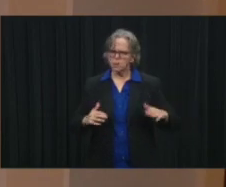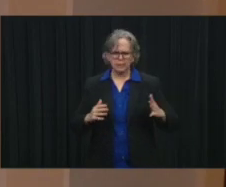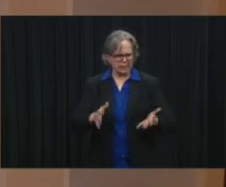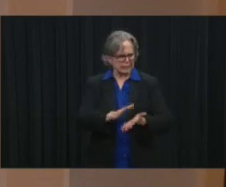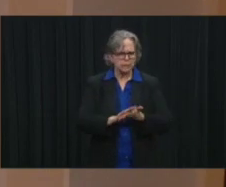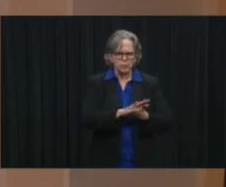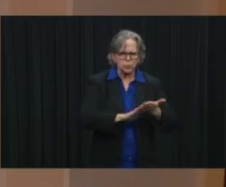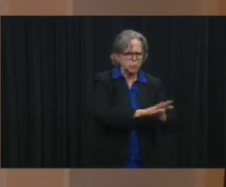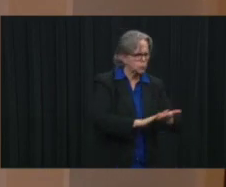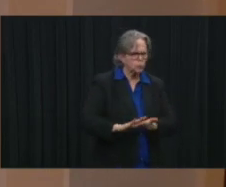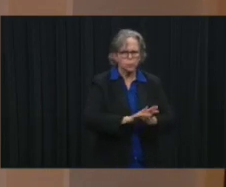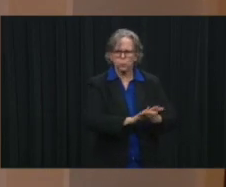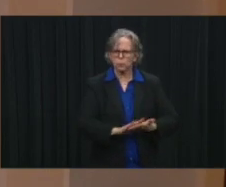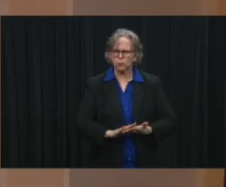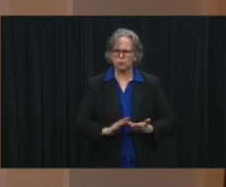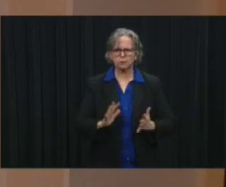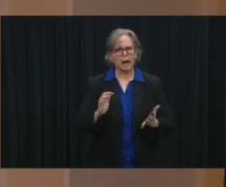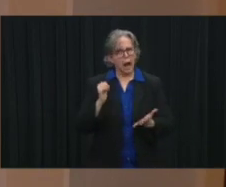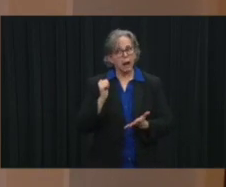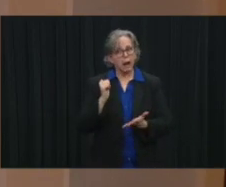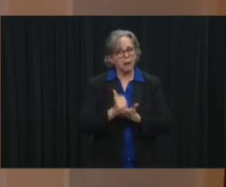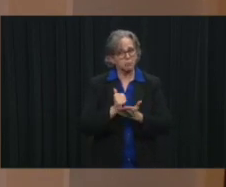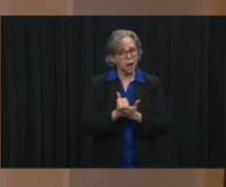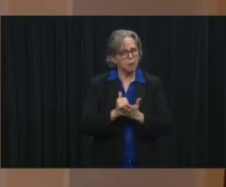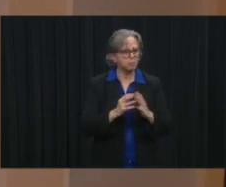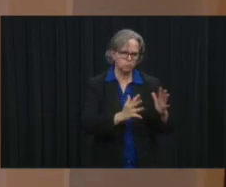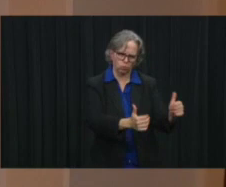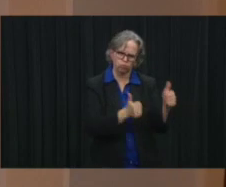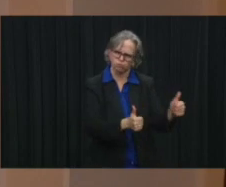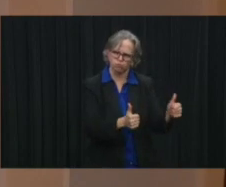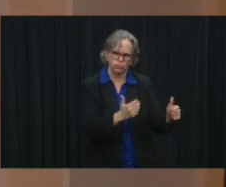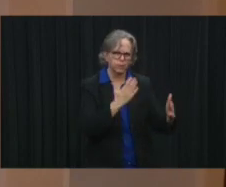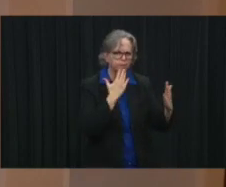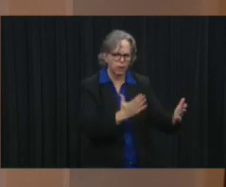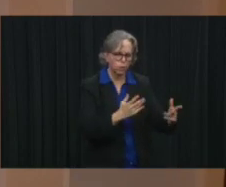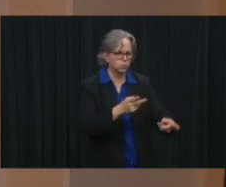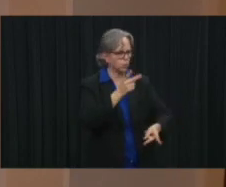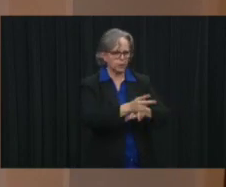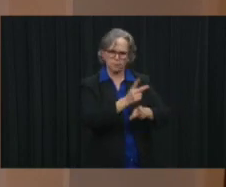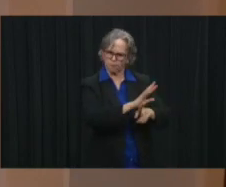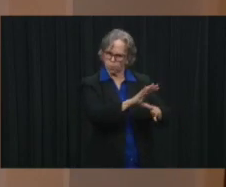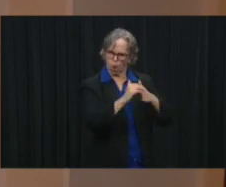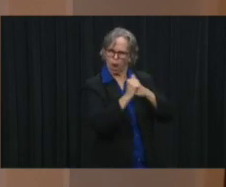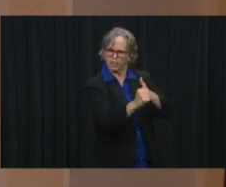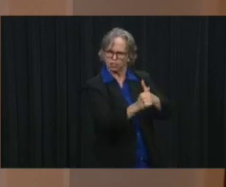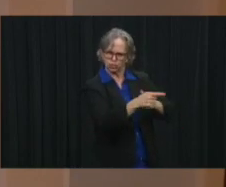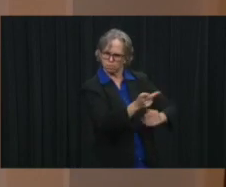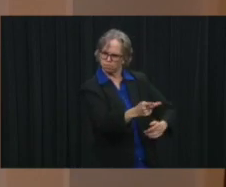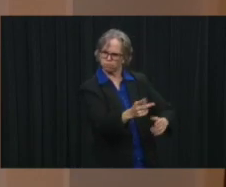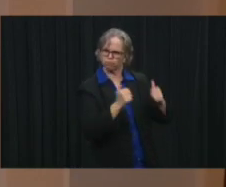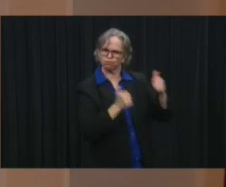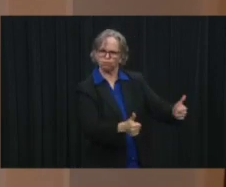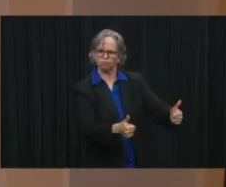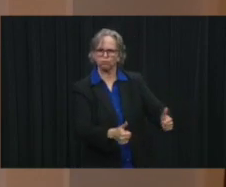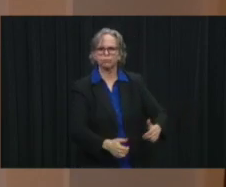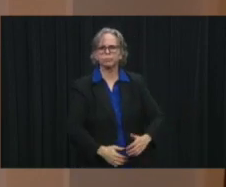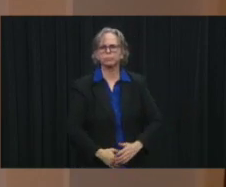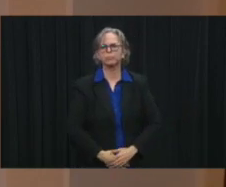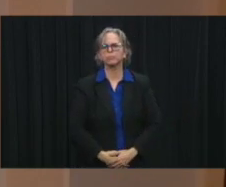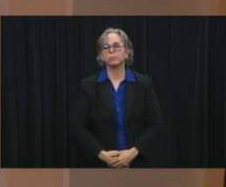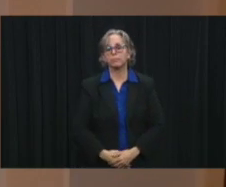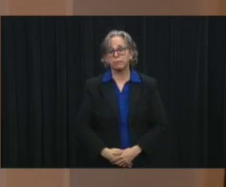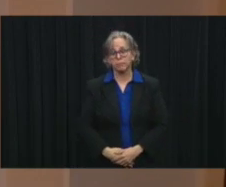helping with all of this. So we just got to stay the course. One of the things that I know when you hear that is part of a health